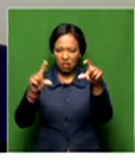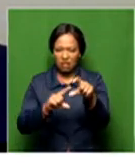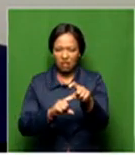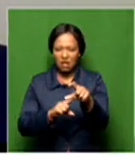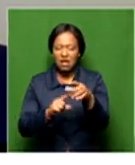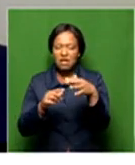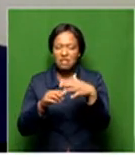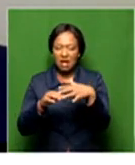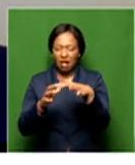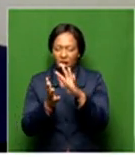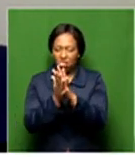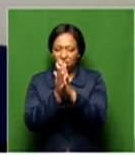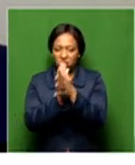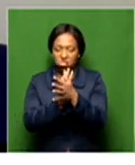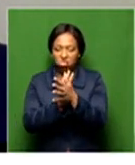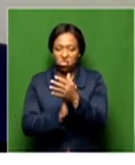Rage Ashes?